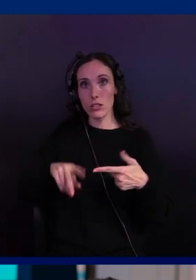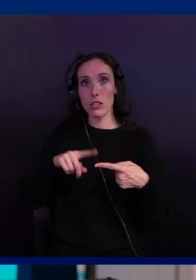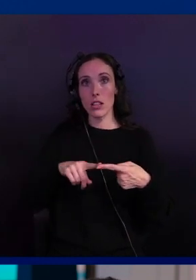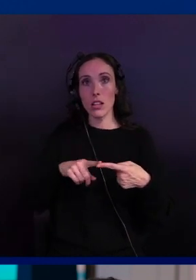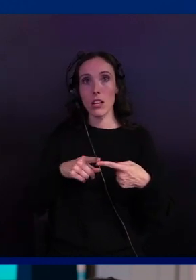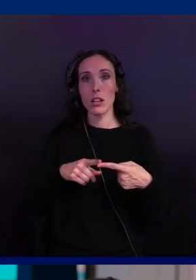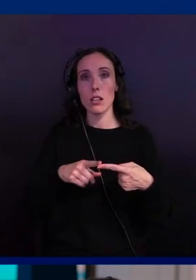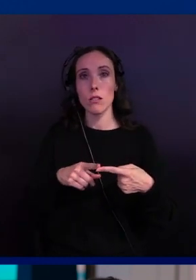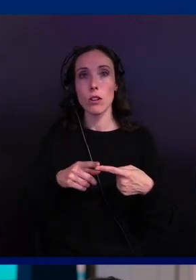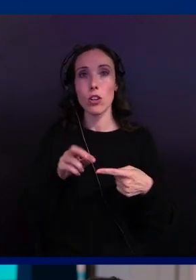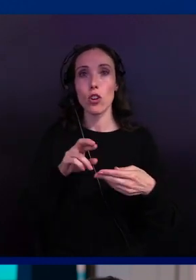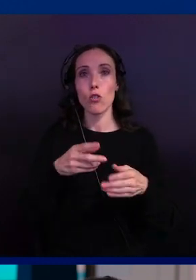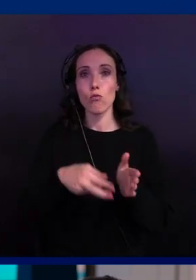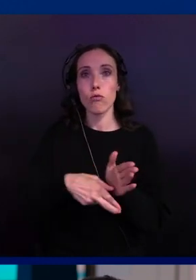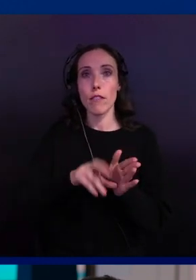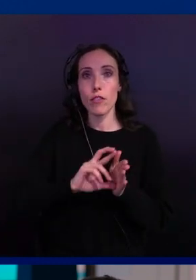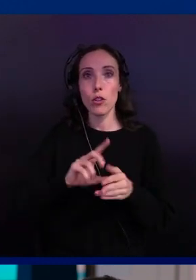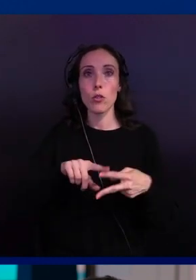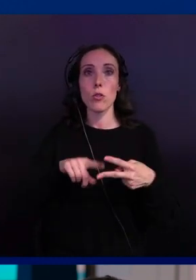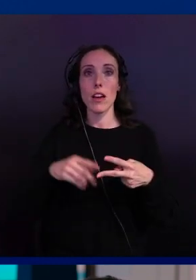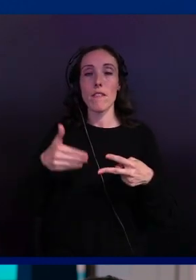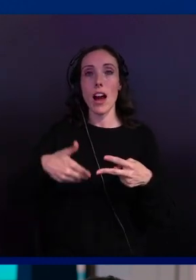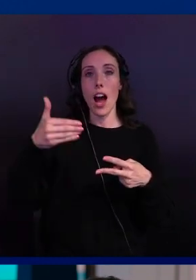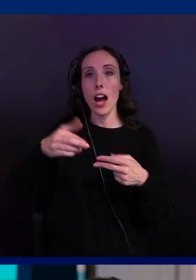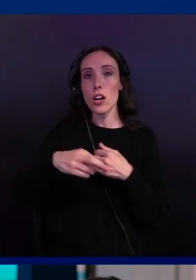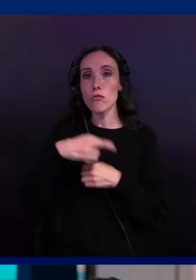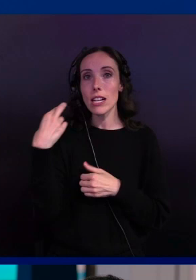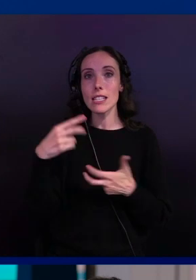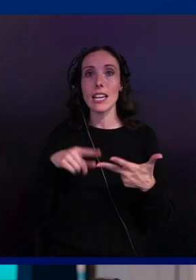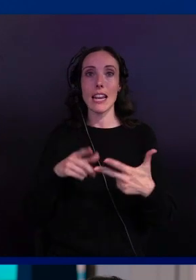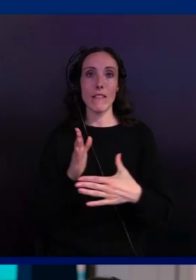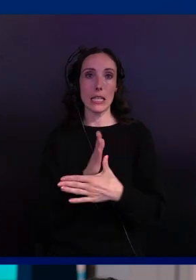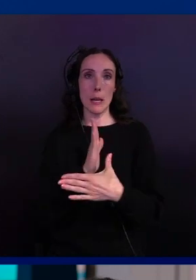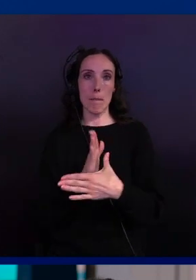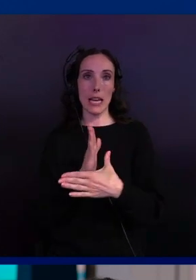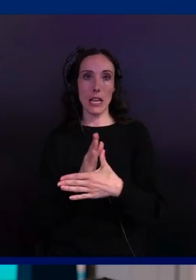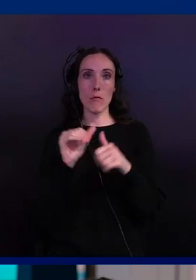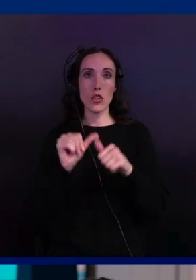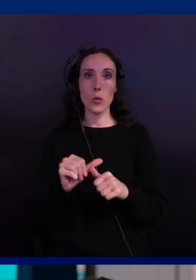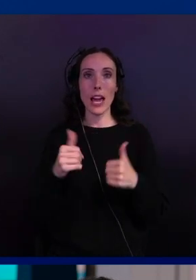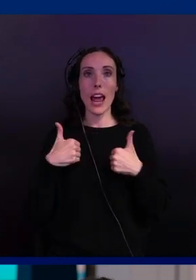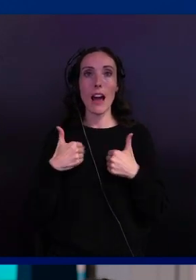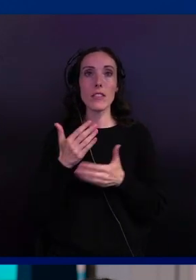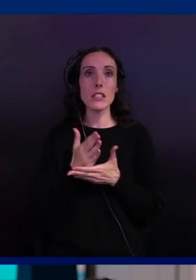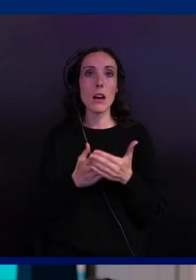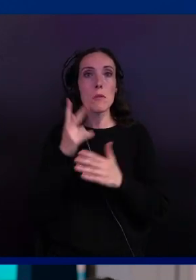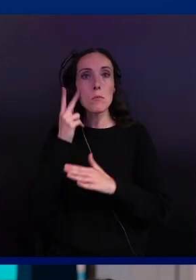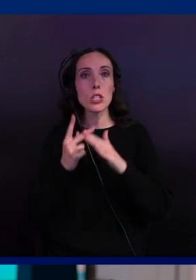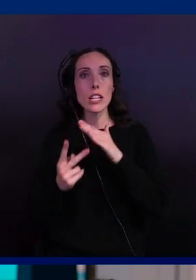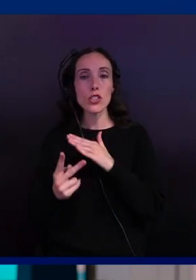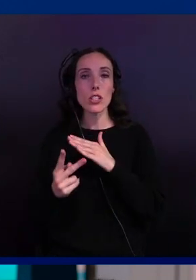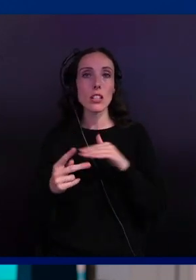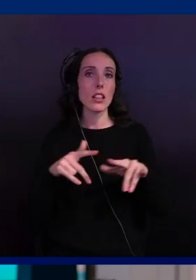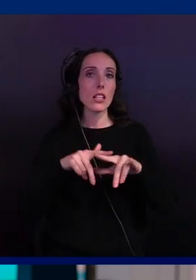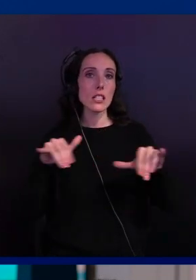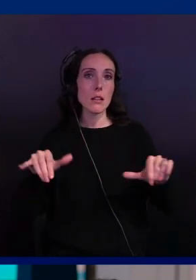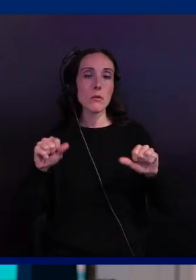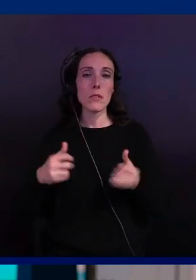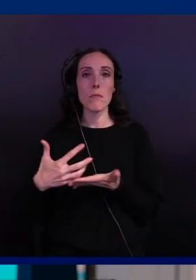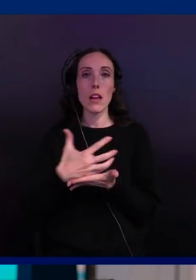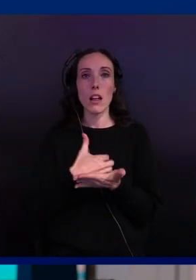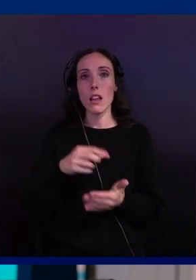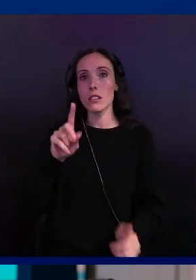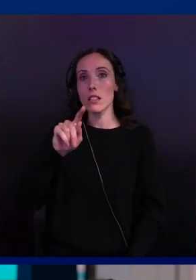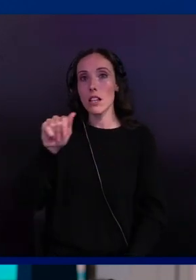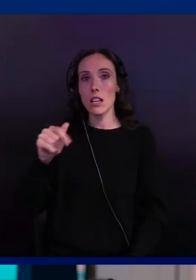it. And the high risk, you deny the registration. And if it is a medium risk, you create some friction. And then simultaneously, you collect the data, whatever